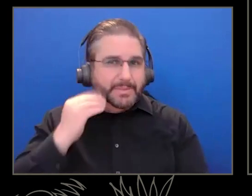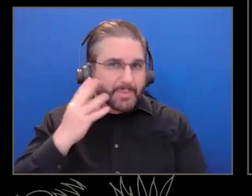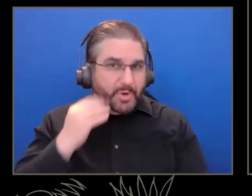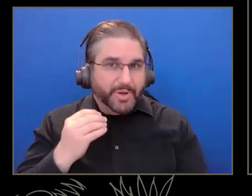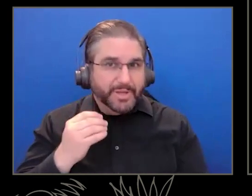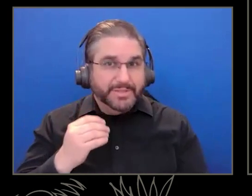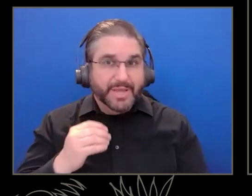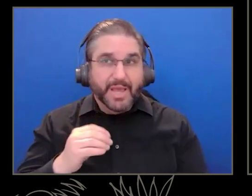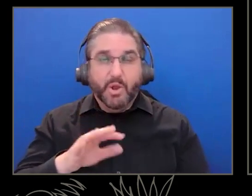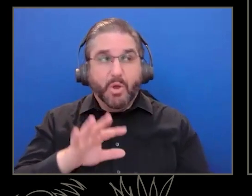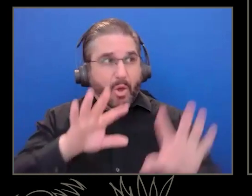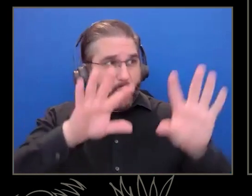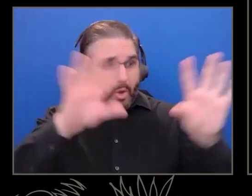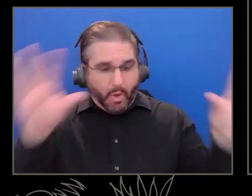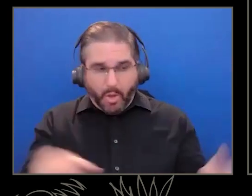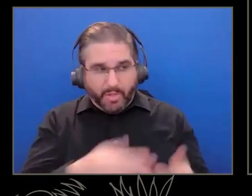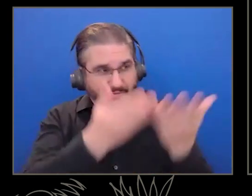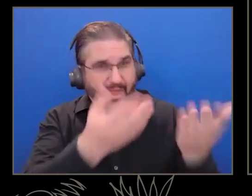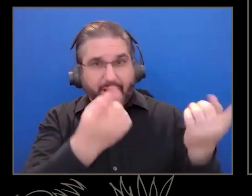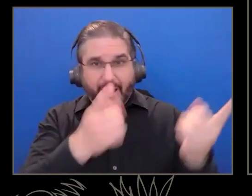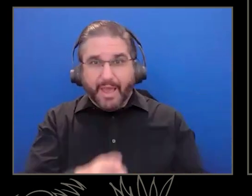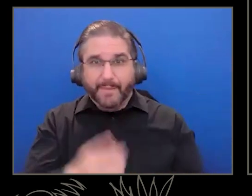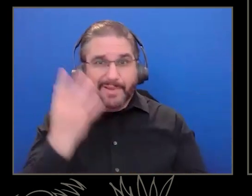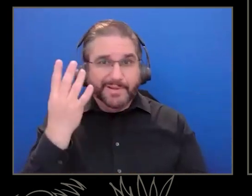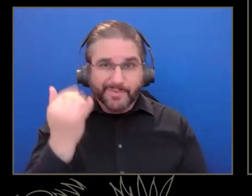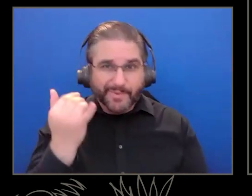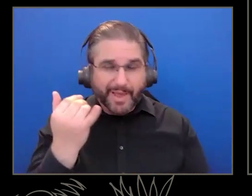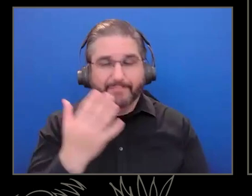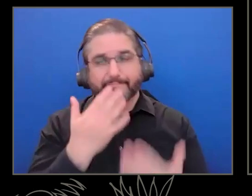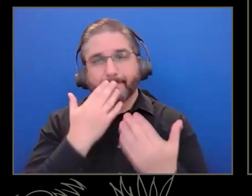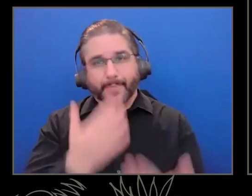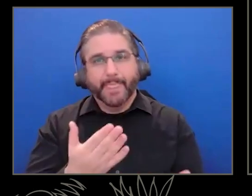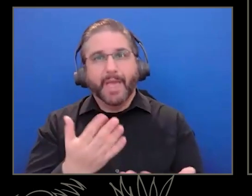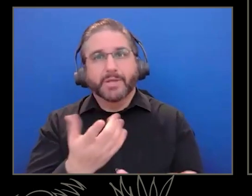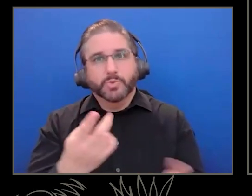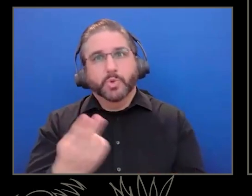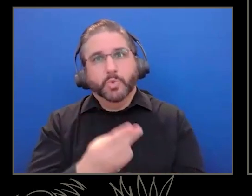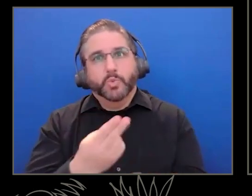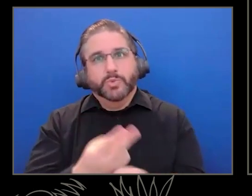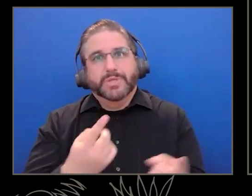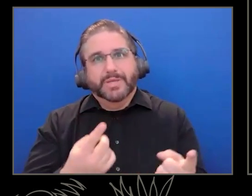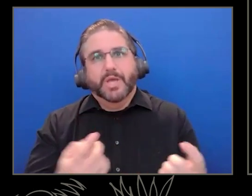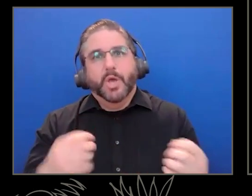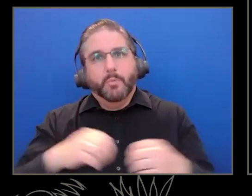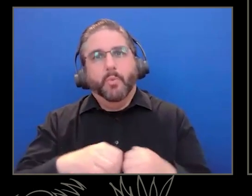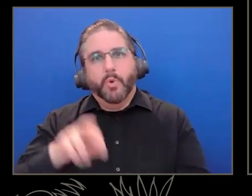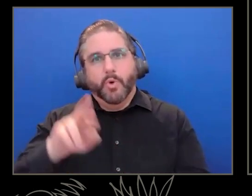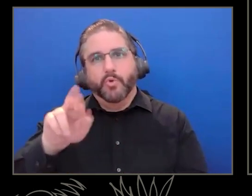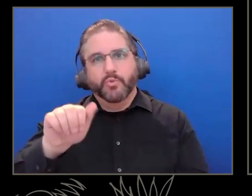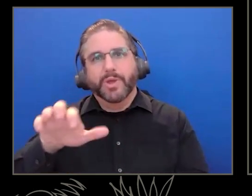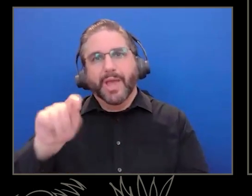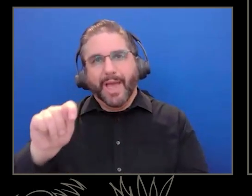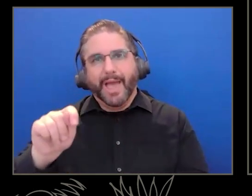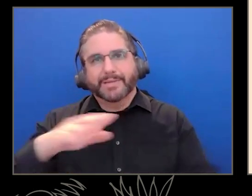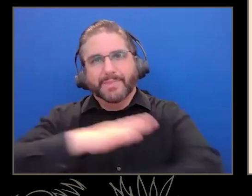is possible for us thanks to using more of the React platform.